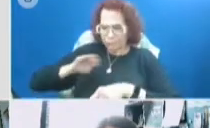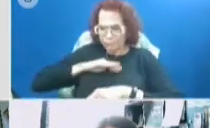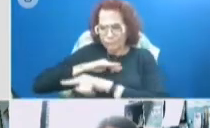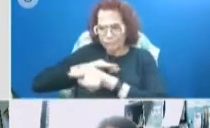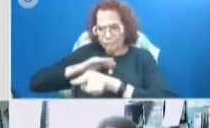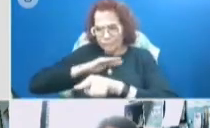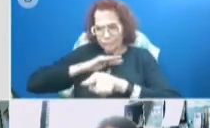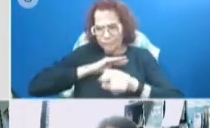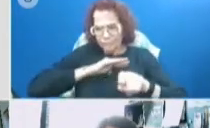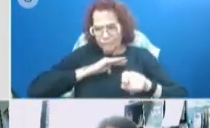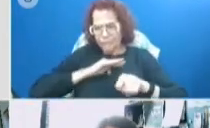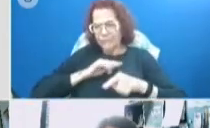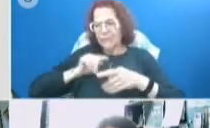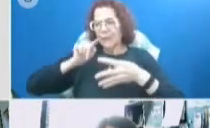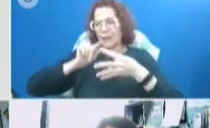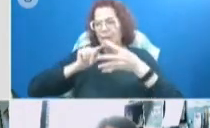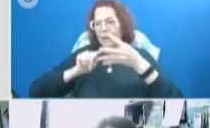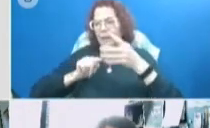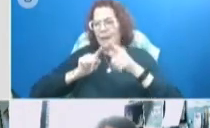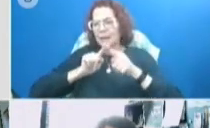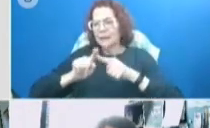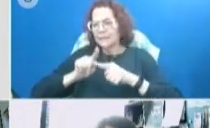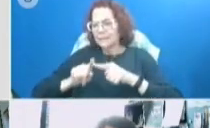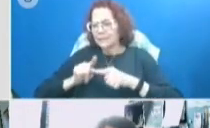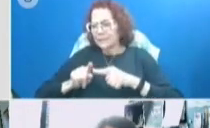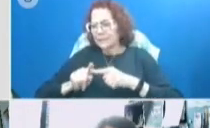This is not appropriate for an election commission.